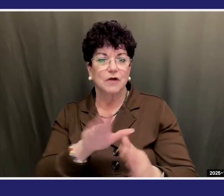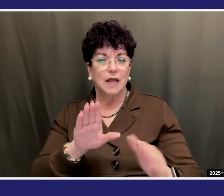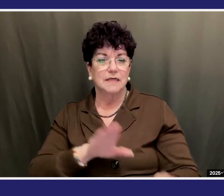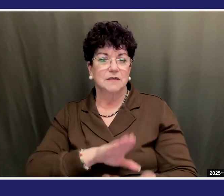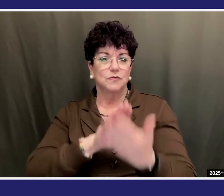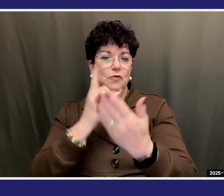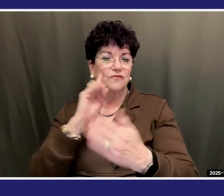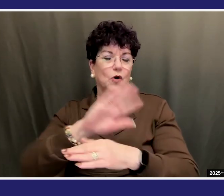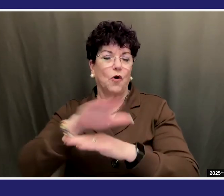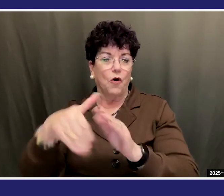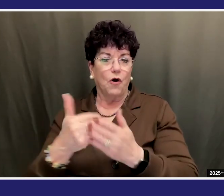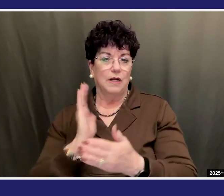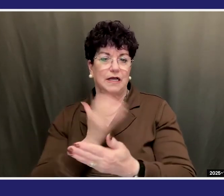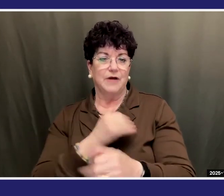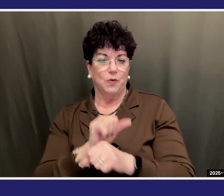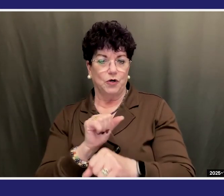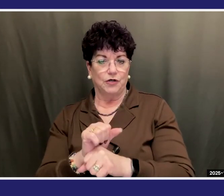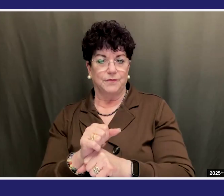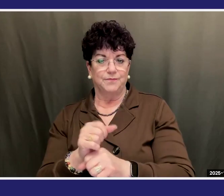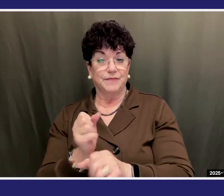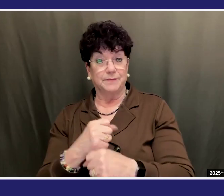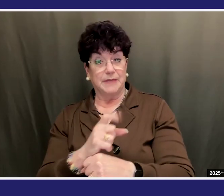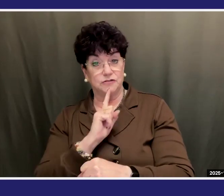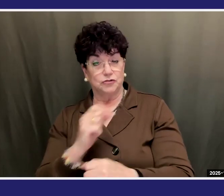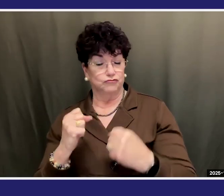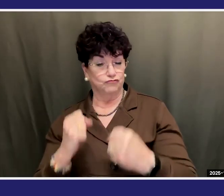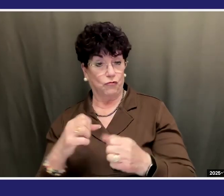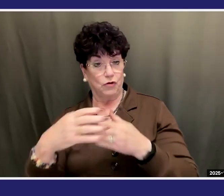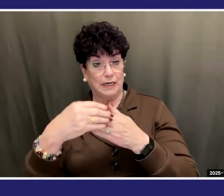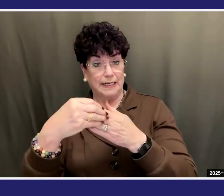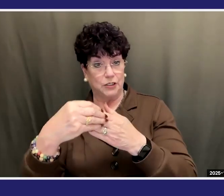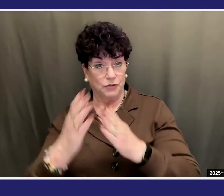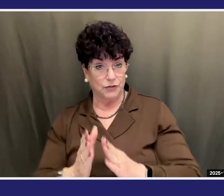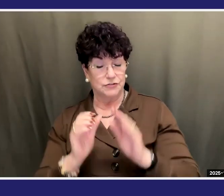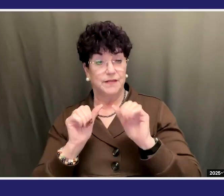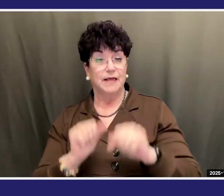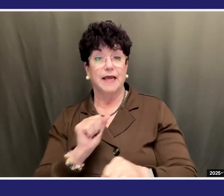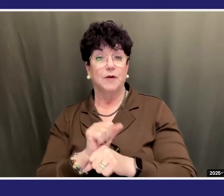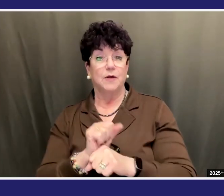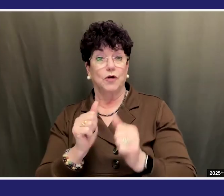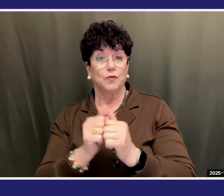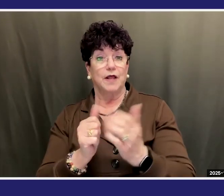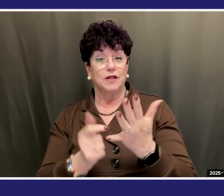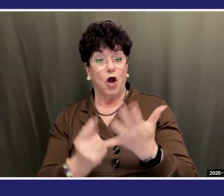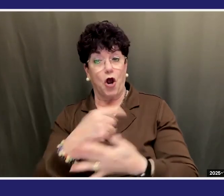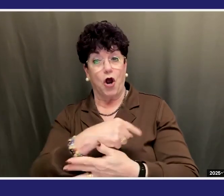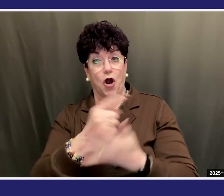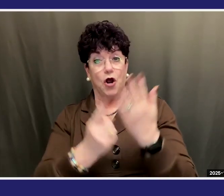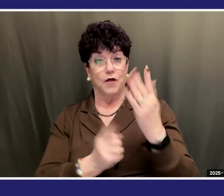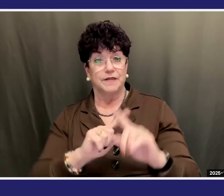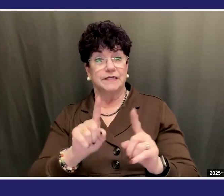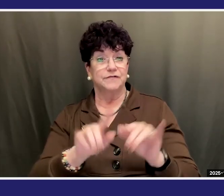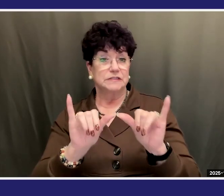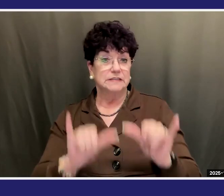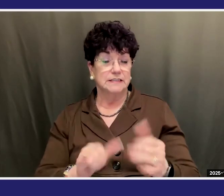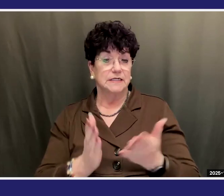work. We want to ensure that we have strong leadership that can work across all of the system partners.